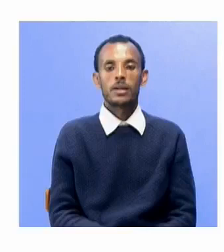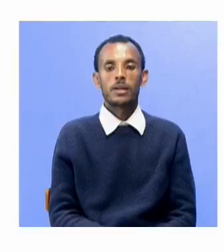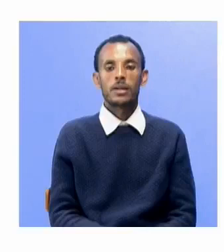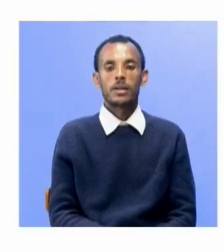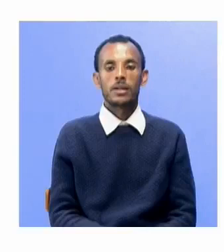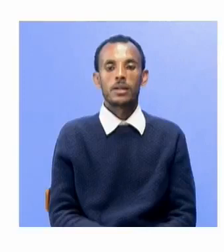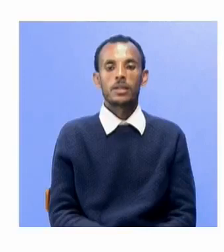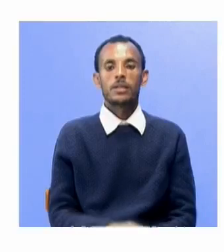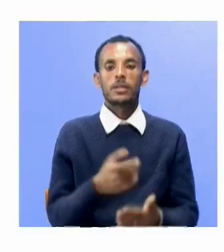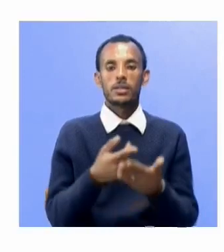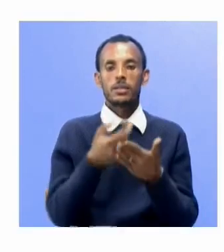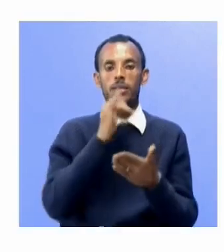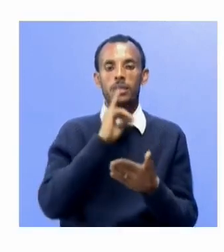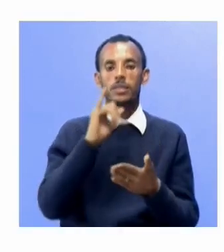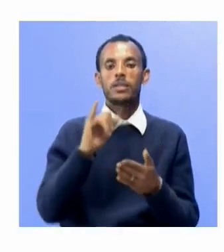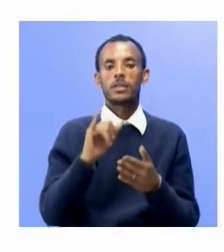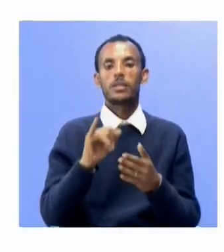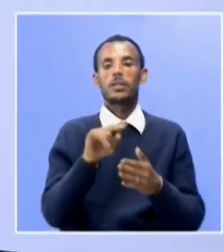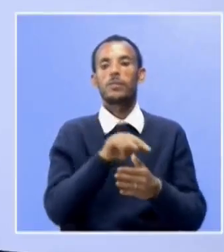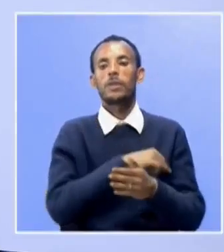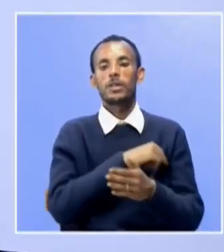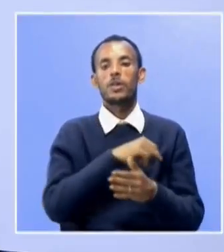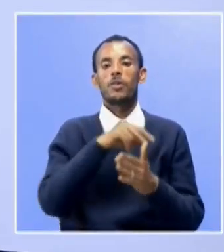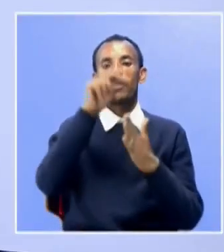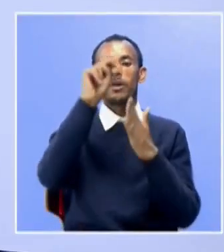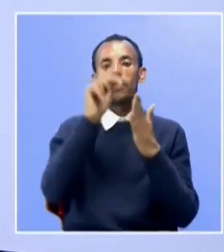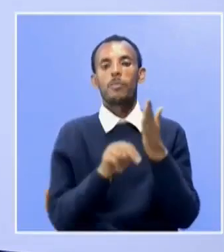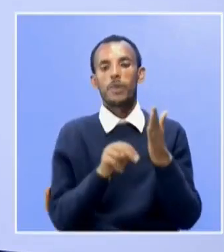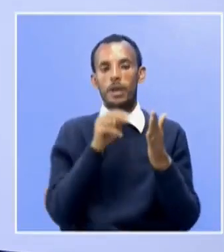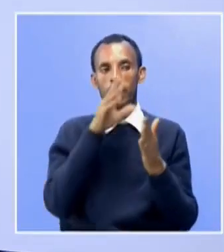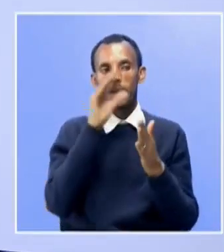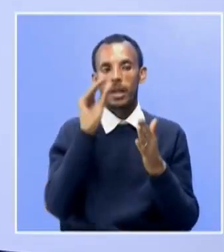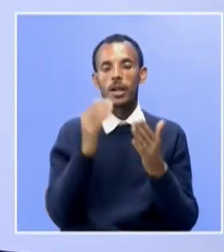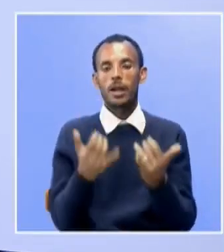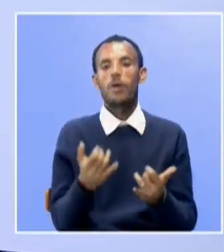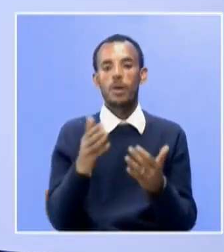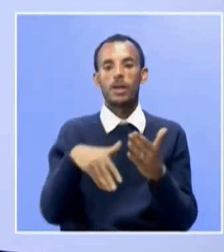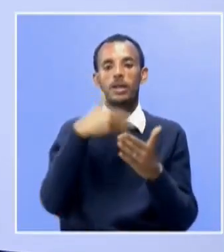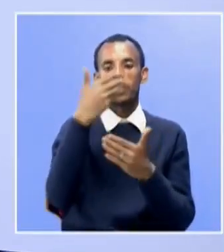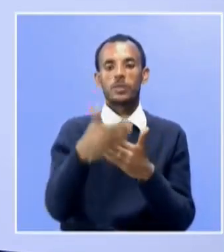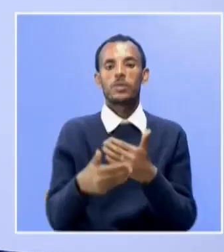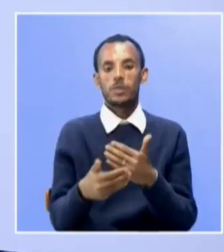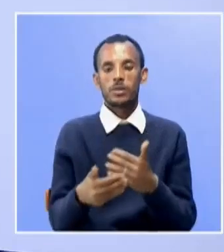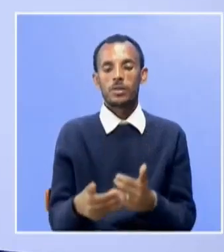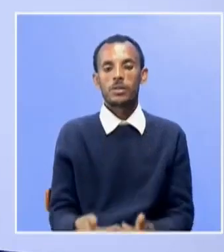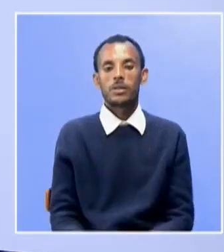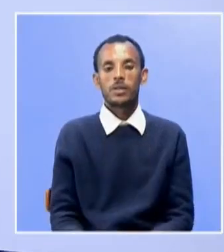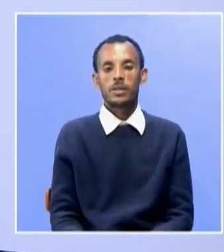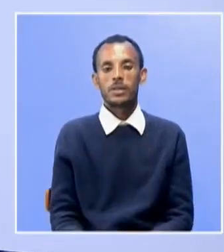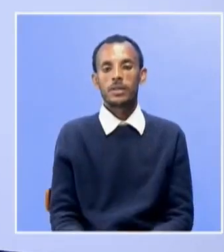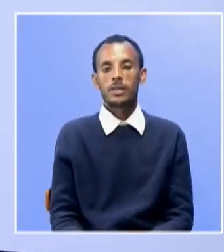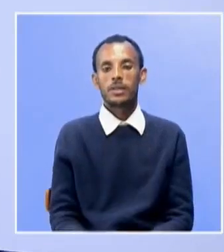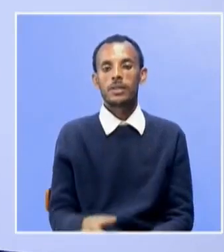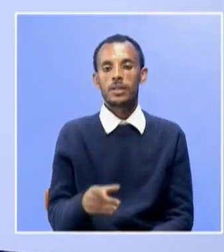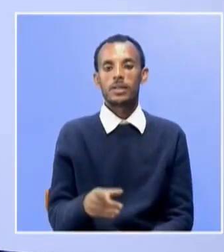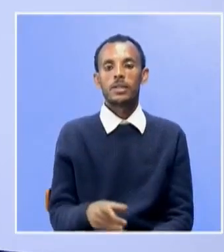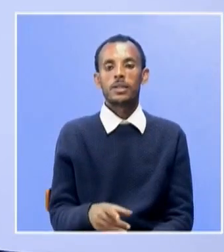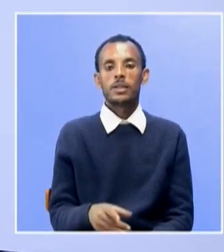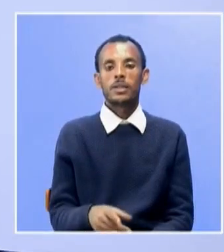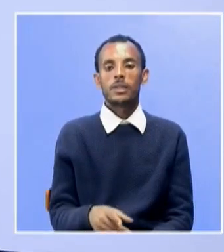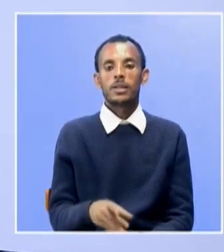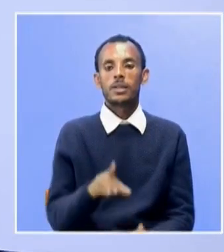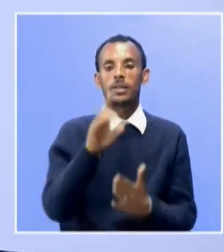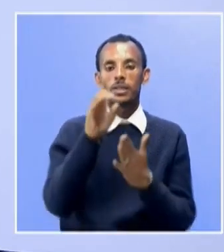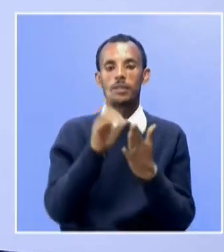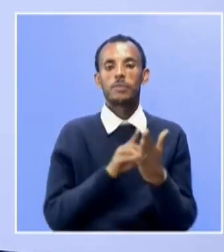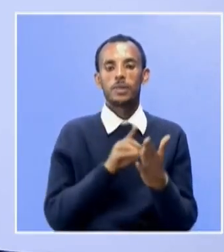This will be the temperature of November. Now, next to that, December is 25. So 25 is